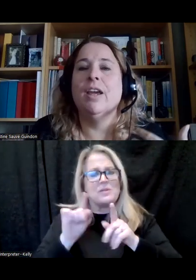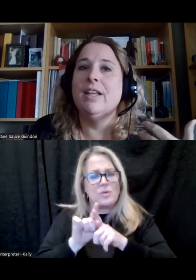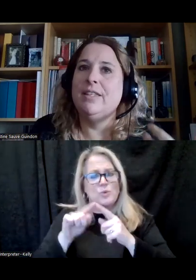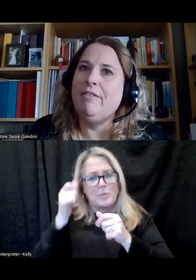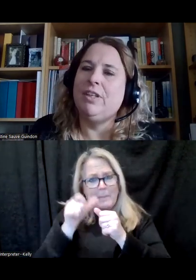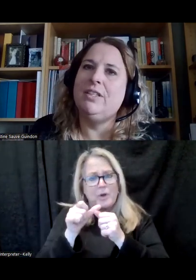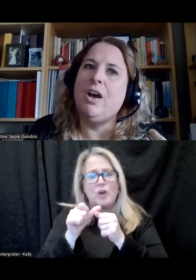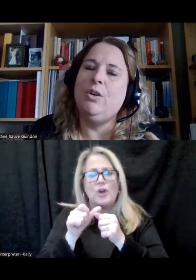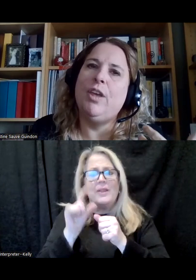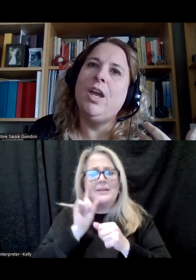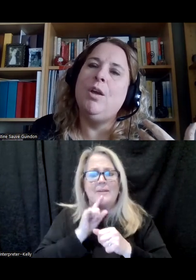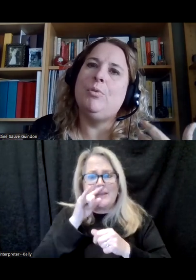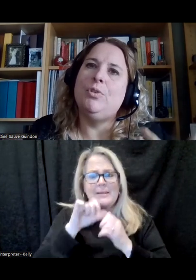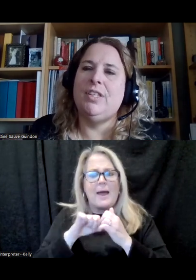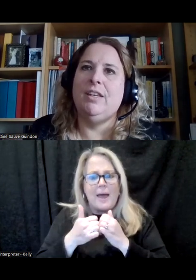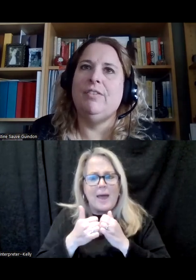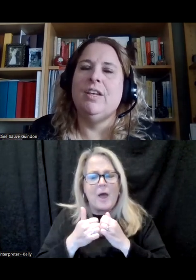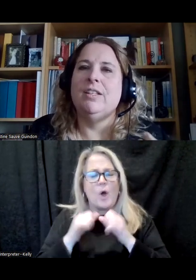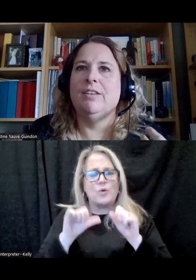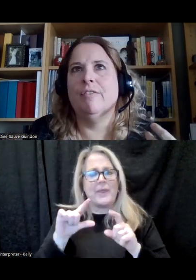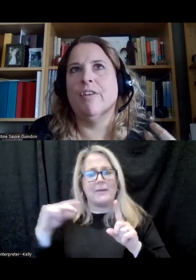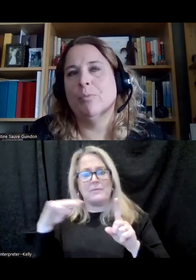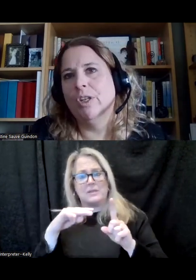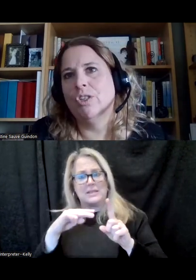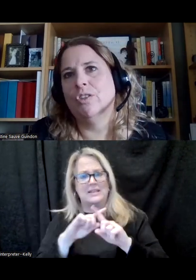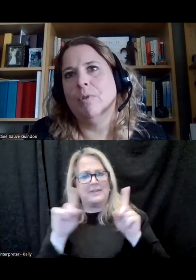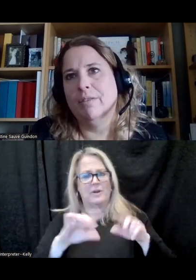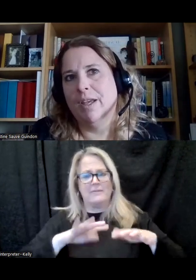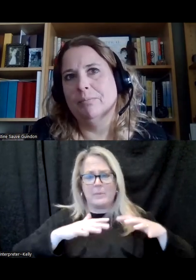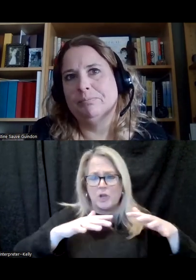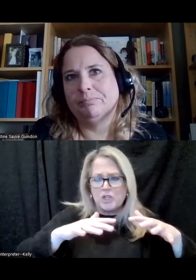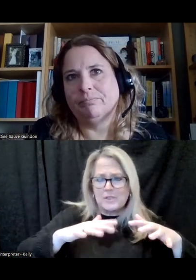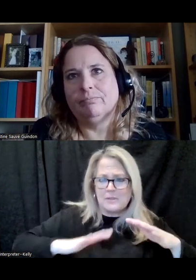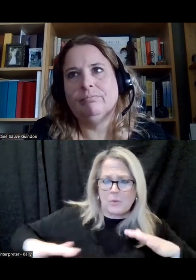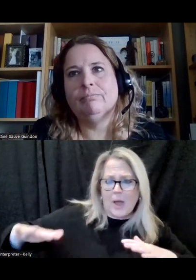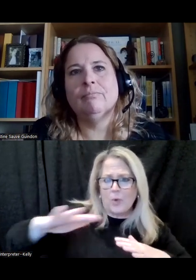even our deaf kids, how do they perceive different vibrations around them?